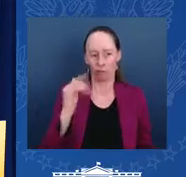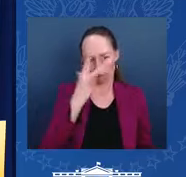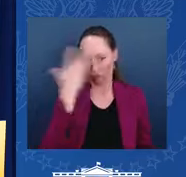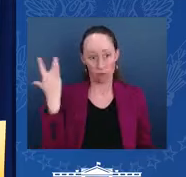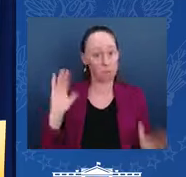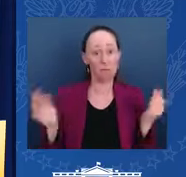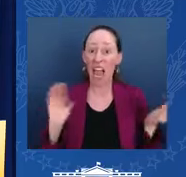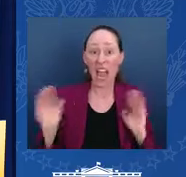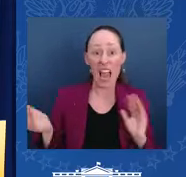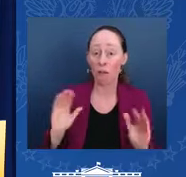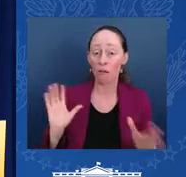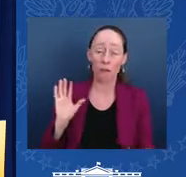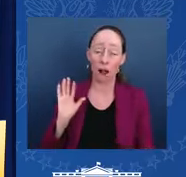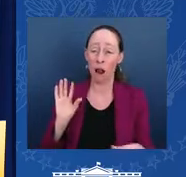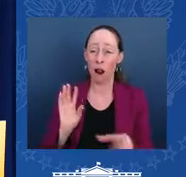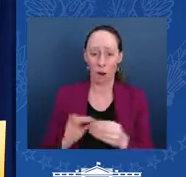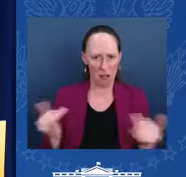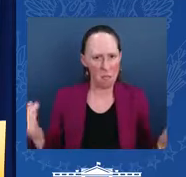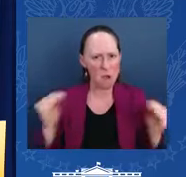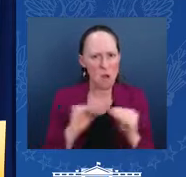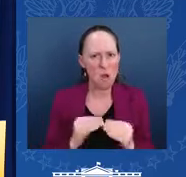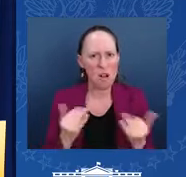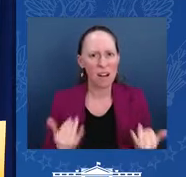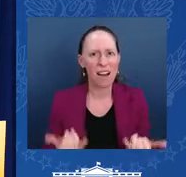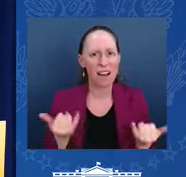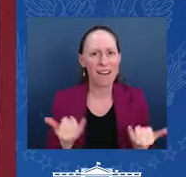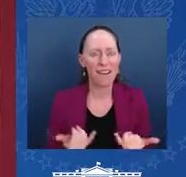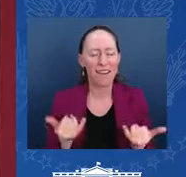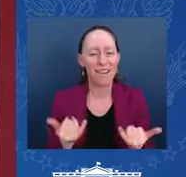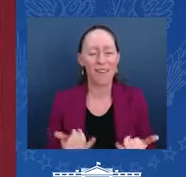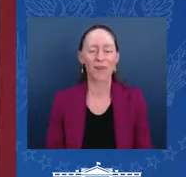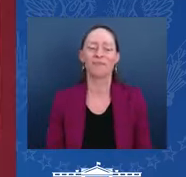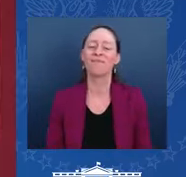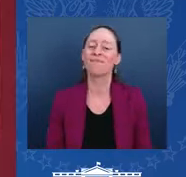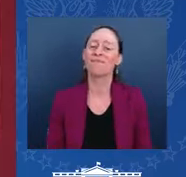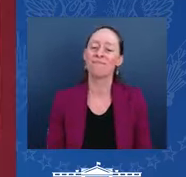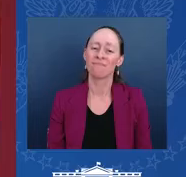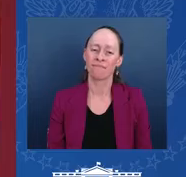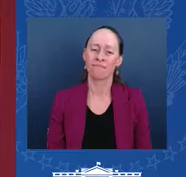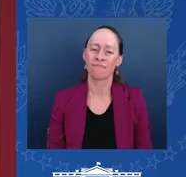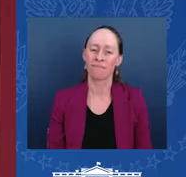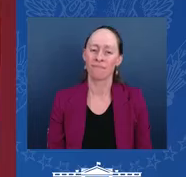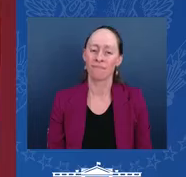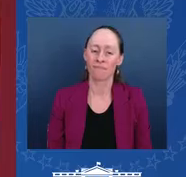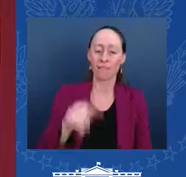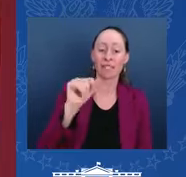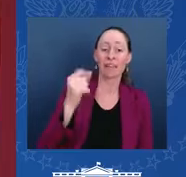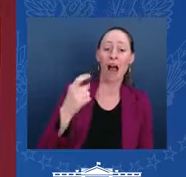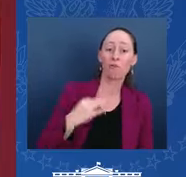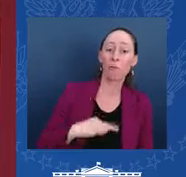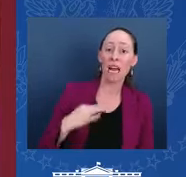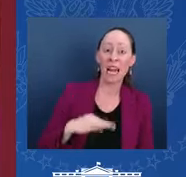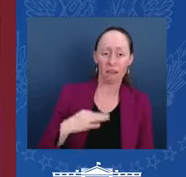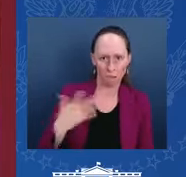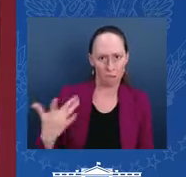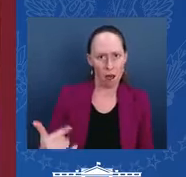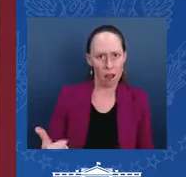it's in part because I expanded tax credits that save an average of $800 per person per year, reducing health care premiums